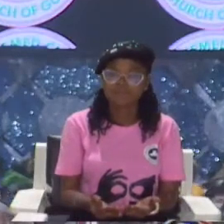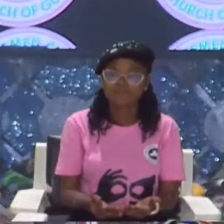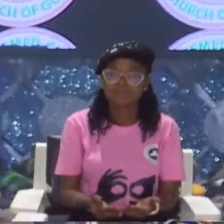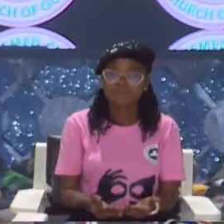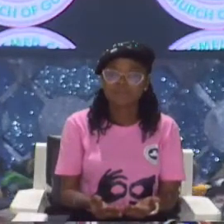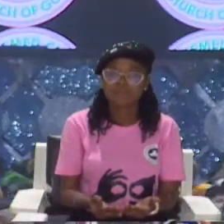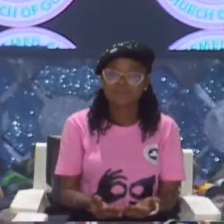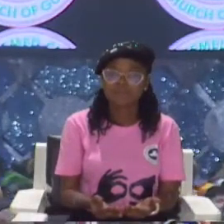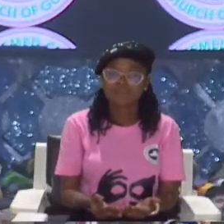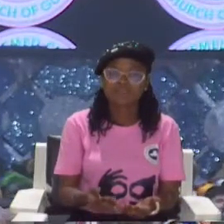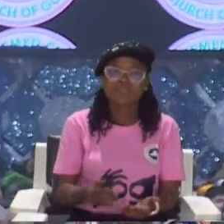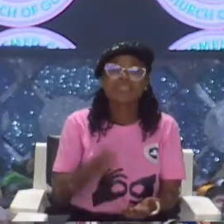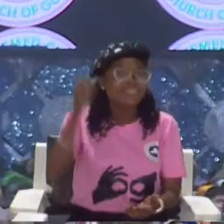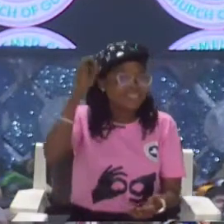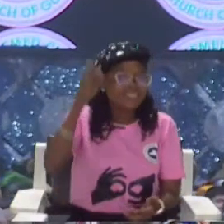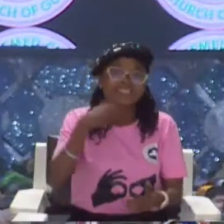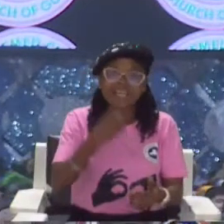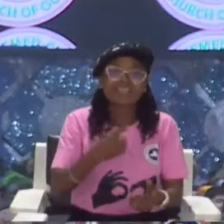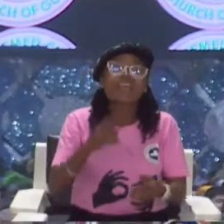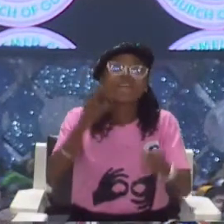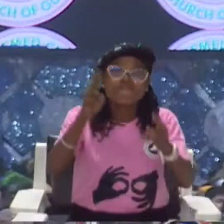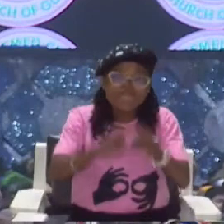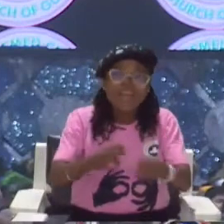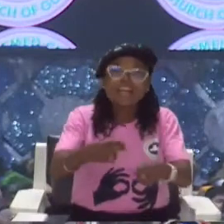He said very soon. Be laipe.